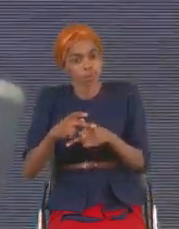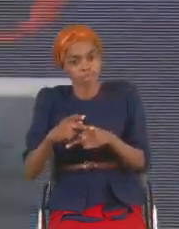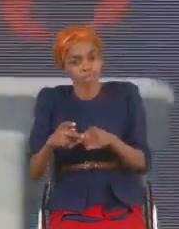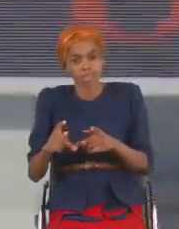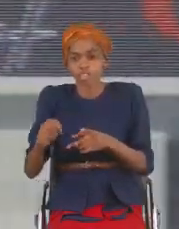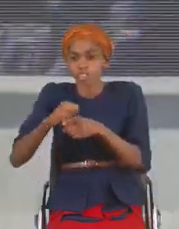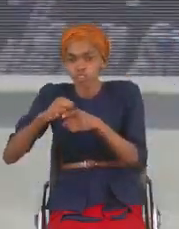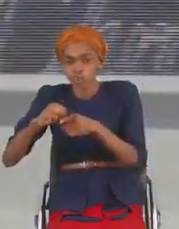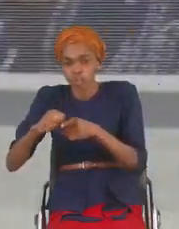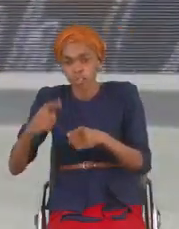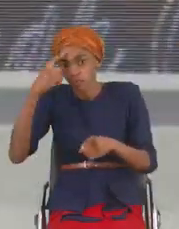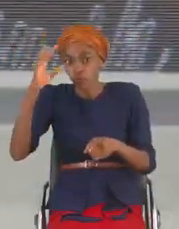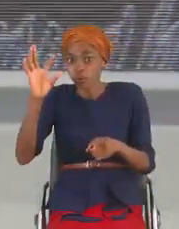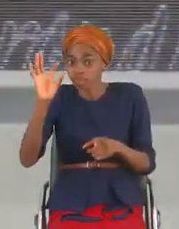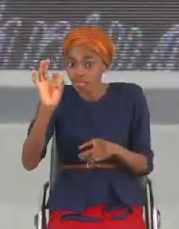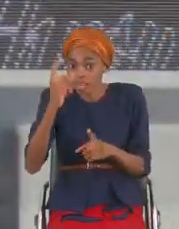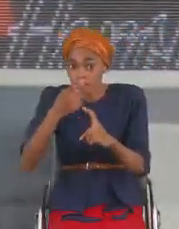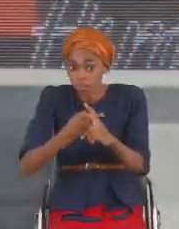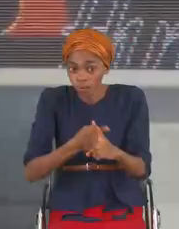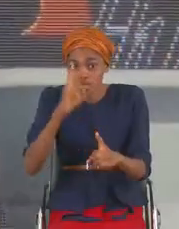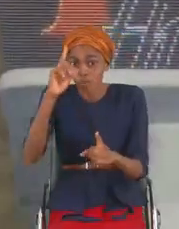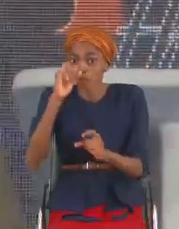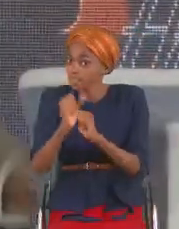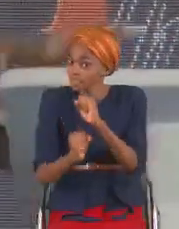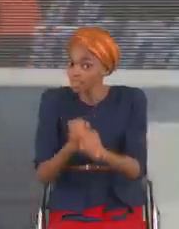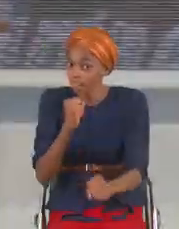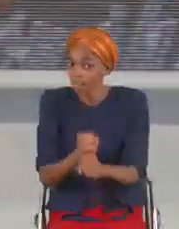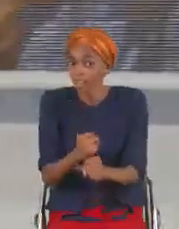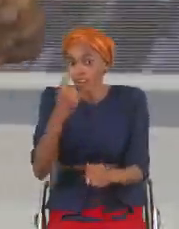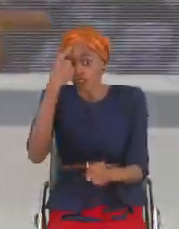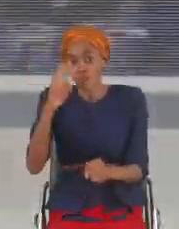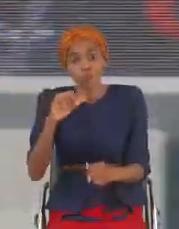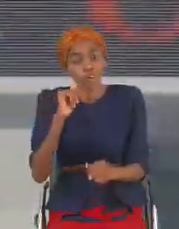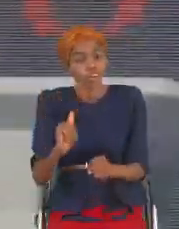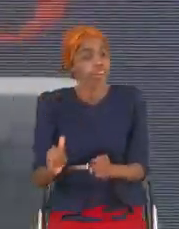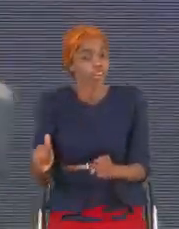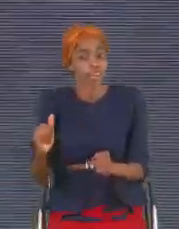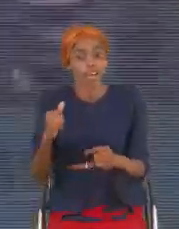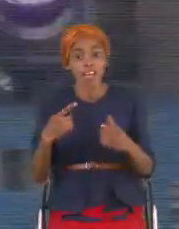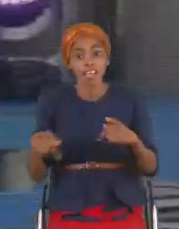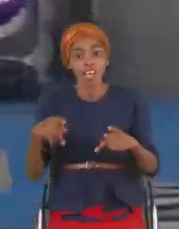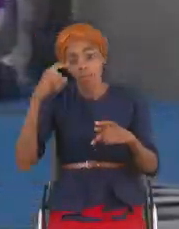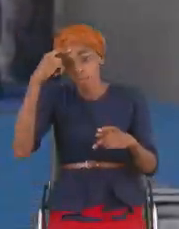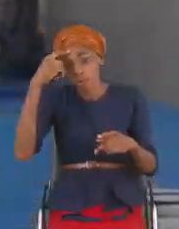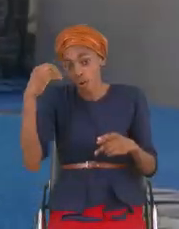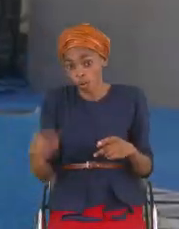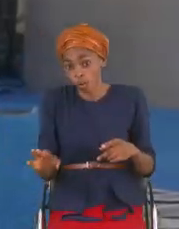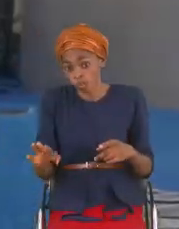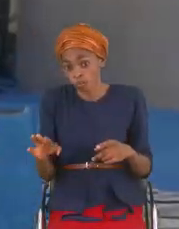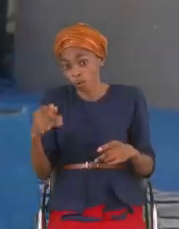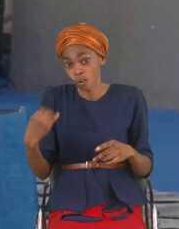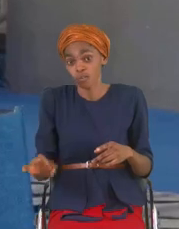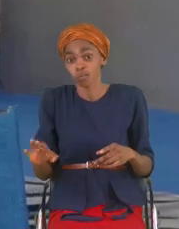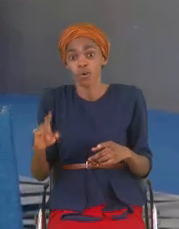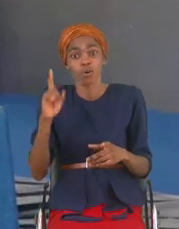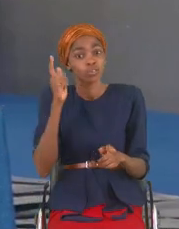training for 9 months, for 1 year, for a game that is going to be just